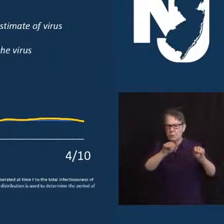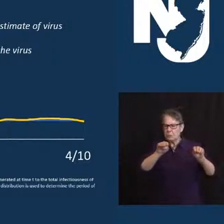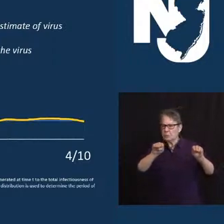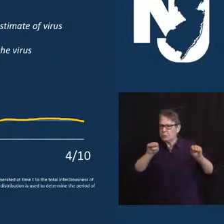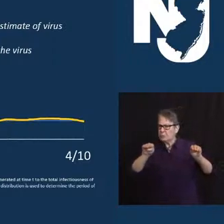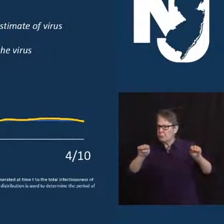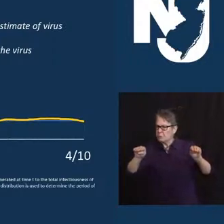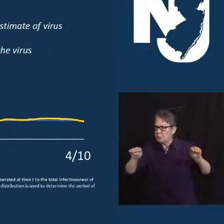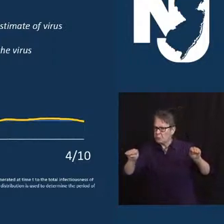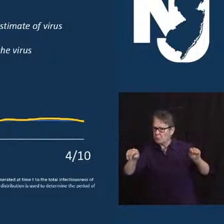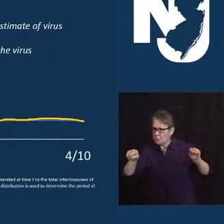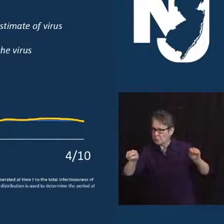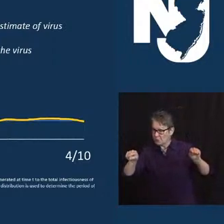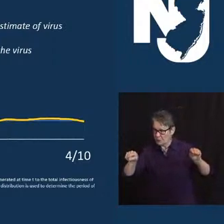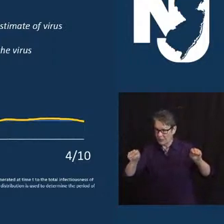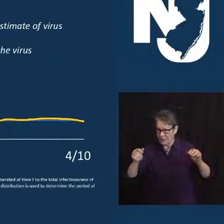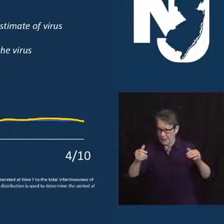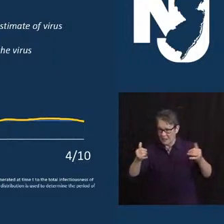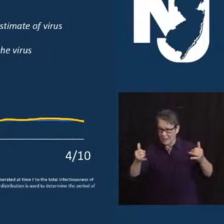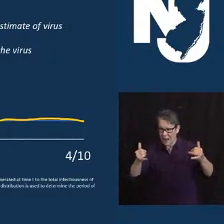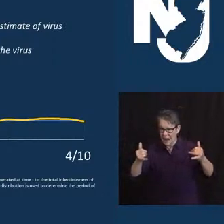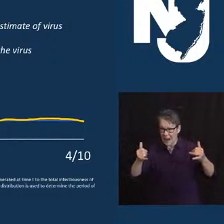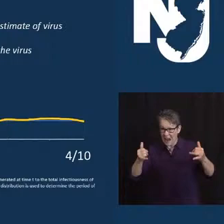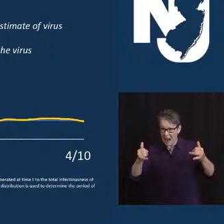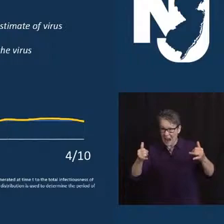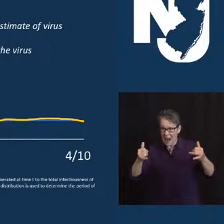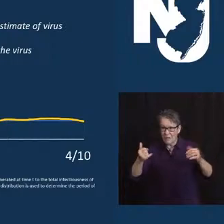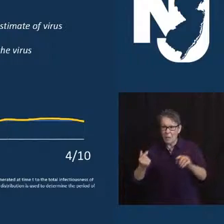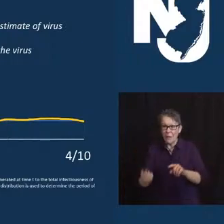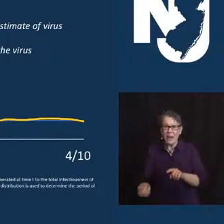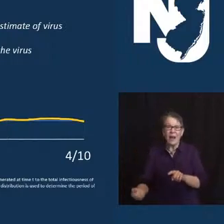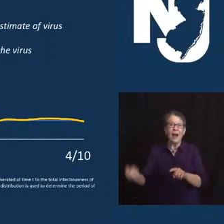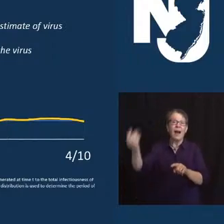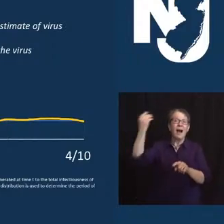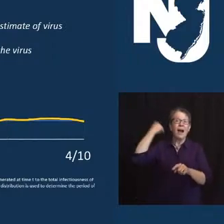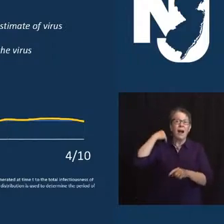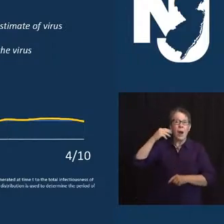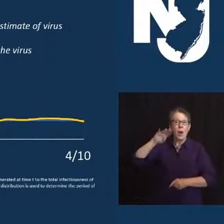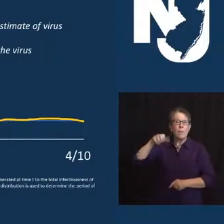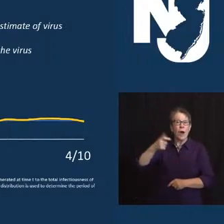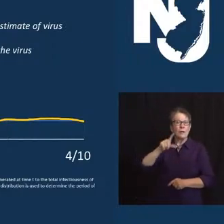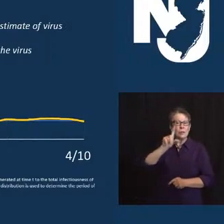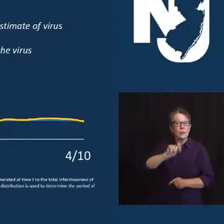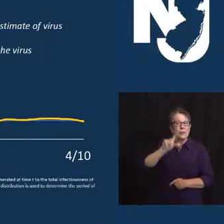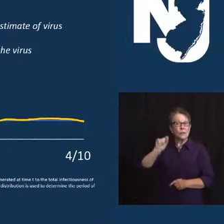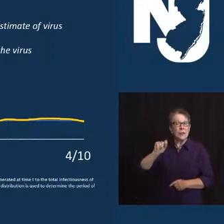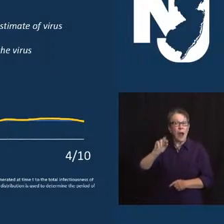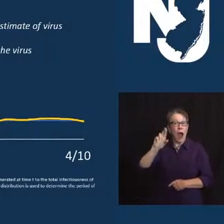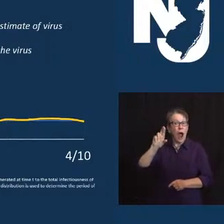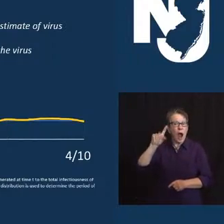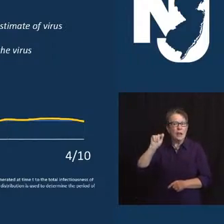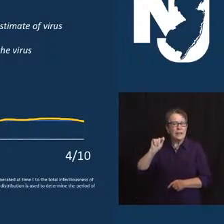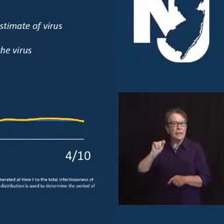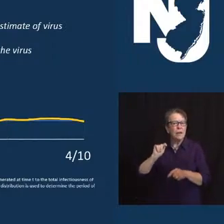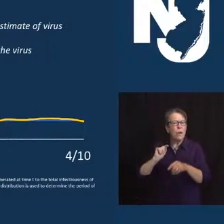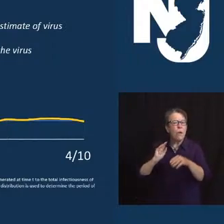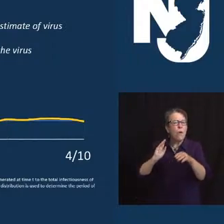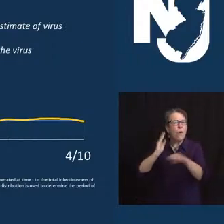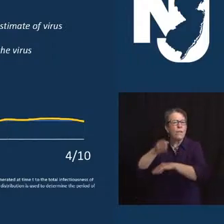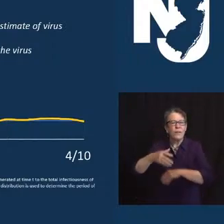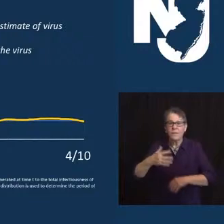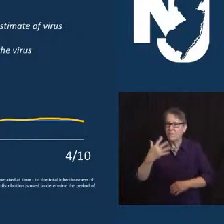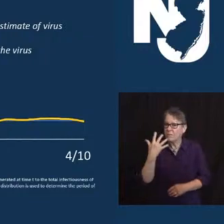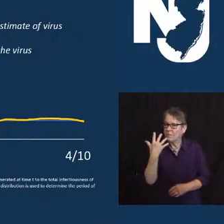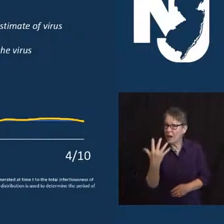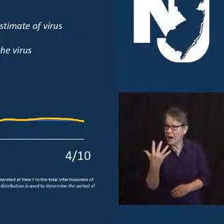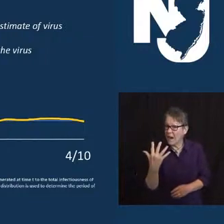March 1st, I believe that the RT got as high as 5.31. Remember those days. Please God, we